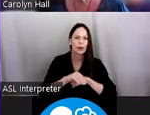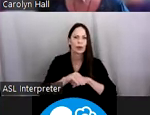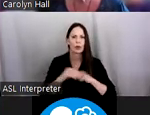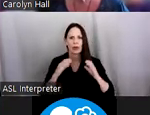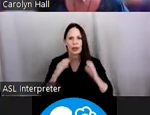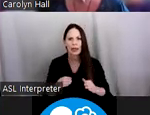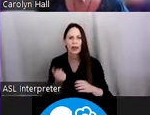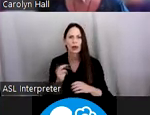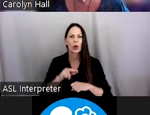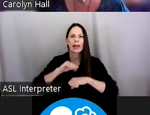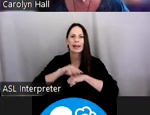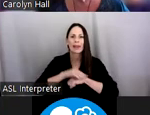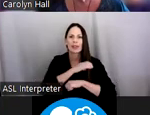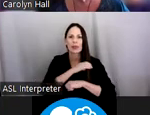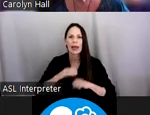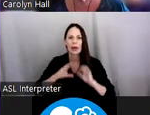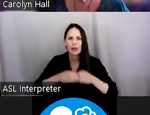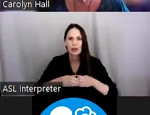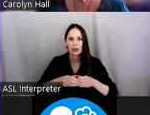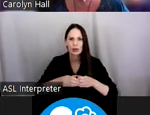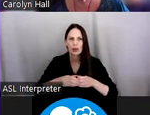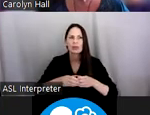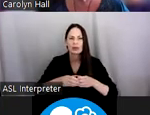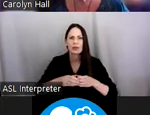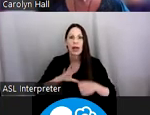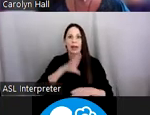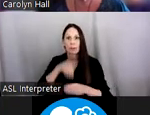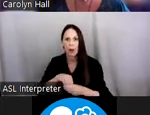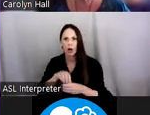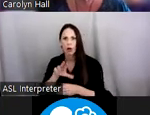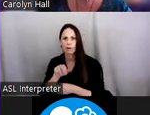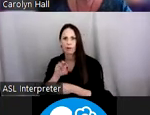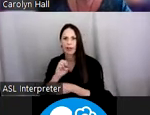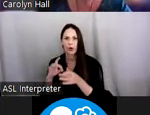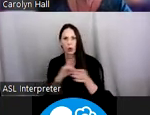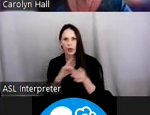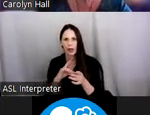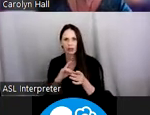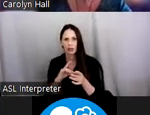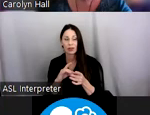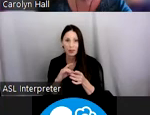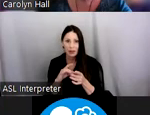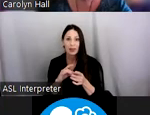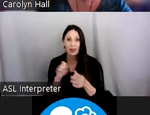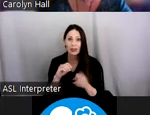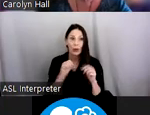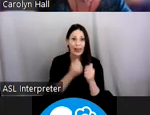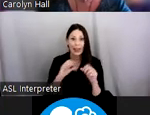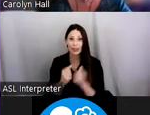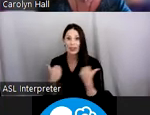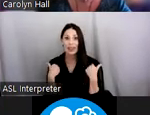council as part of the care coordination, so that those agencies have, like, even the